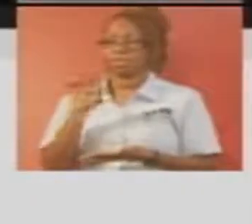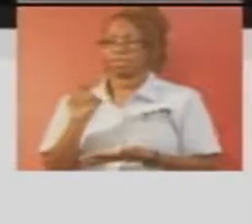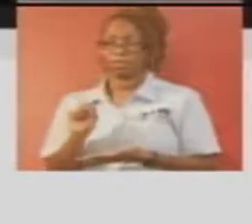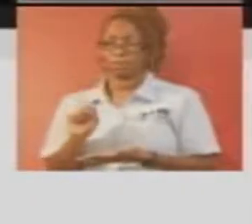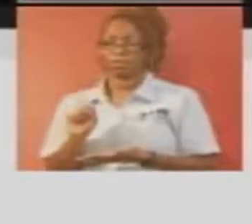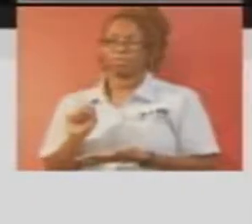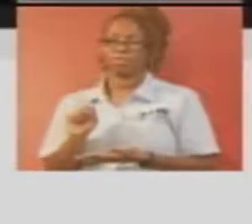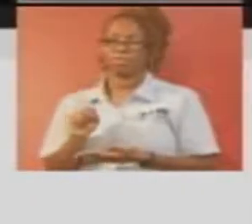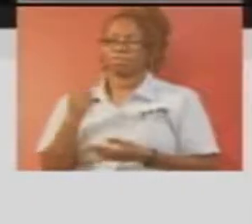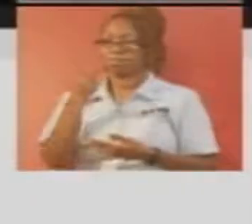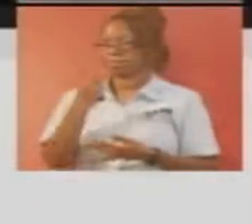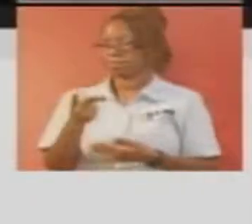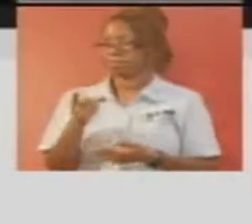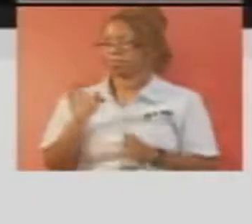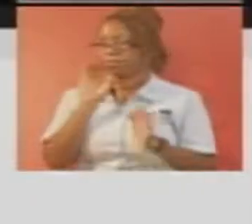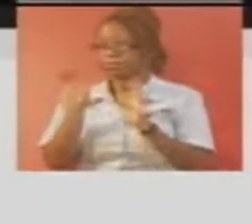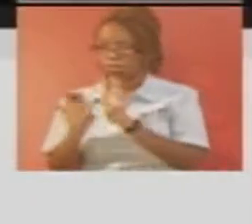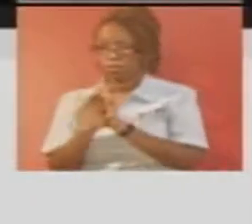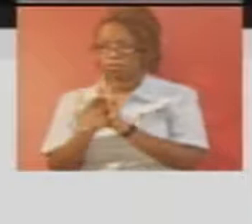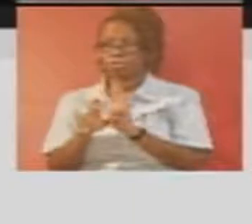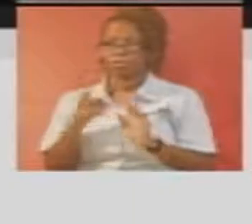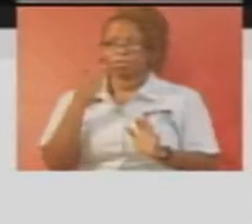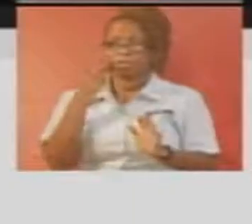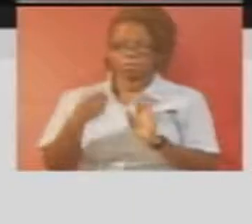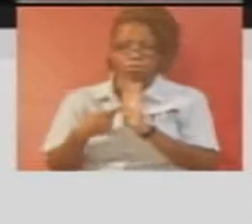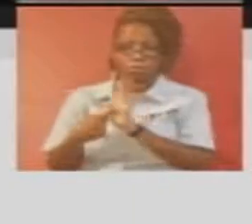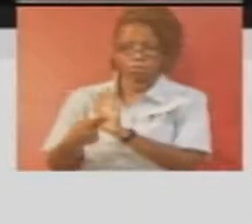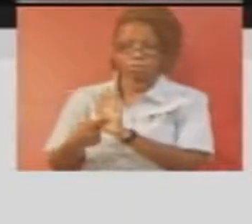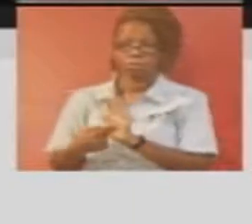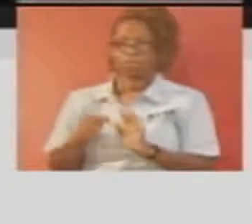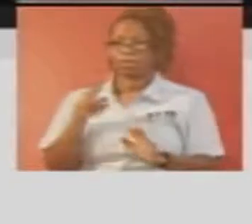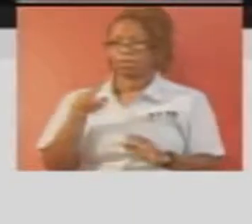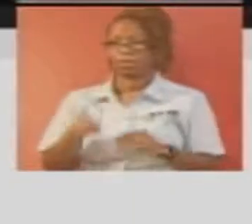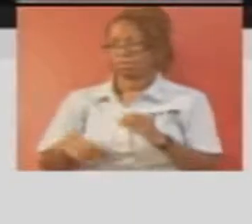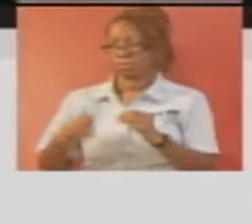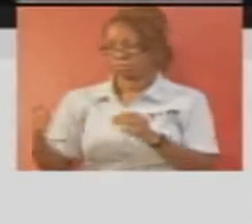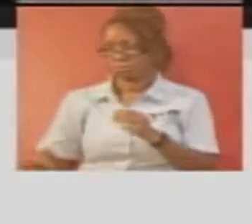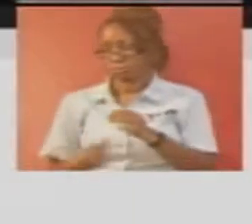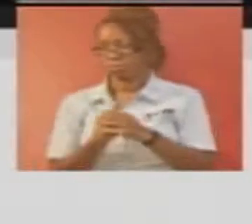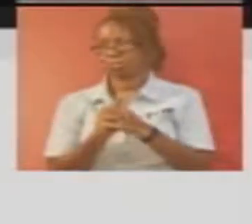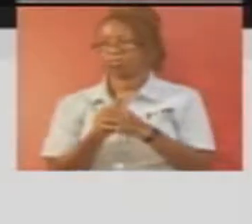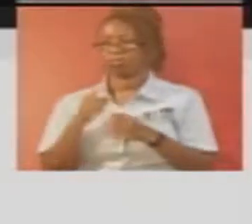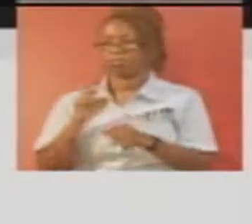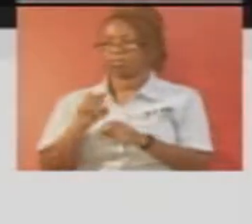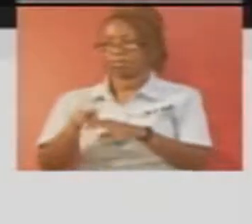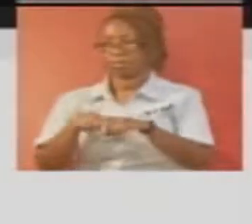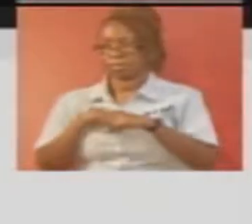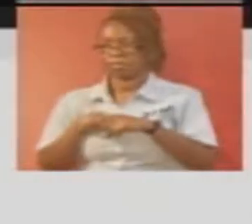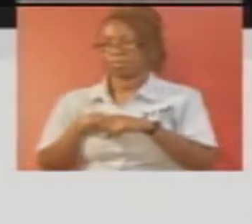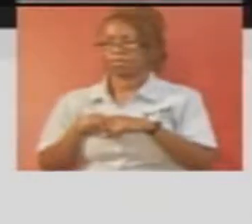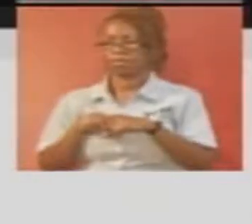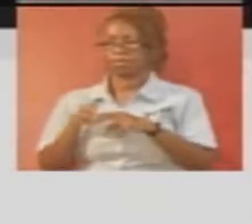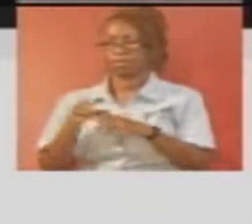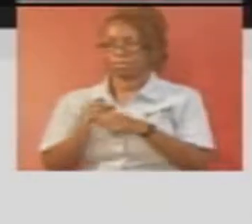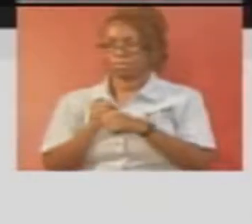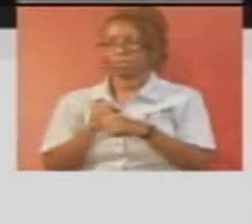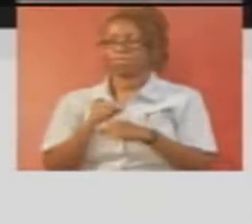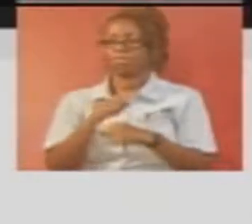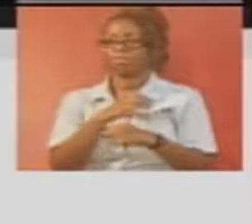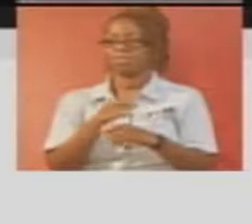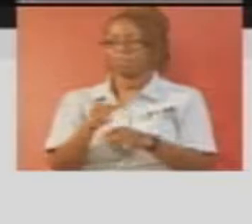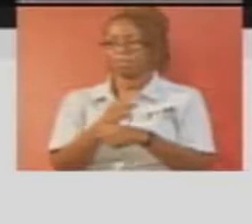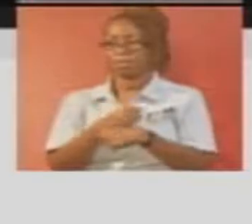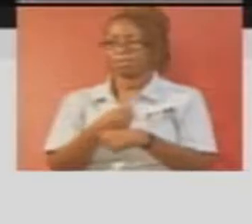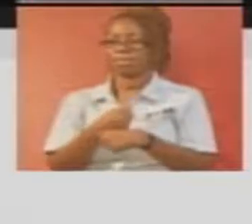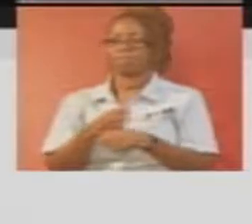cell. In step 3, the viral genetic material, which as I said is shown in red, instructs